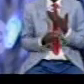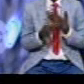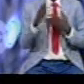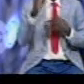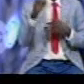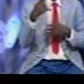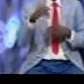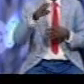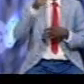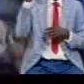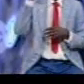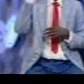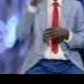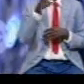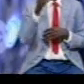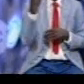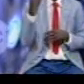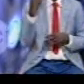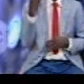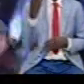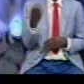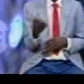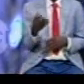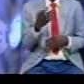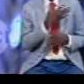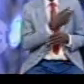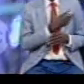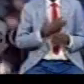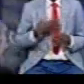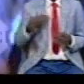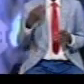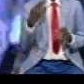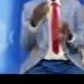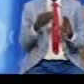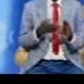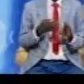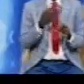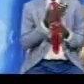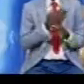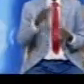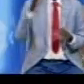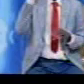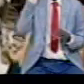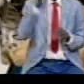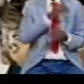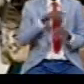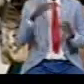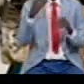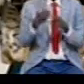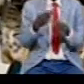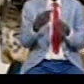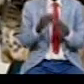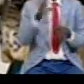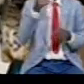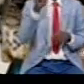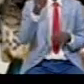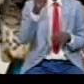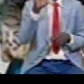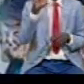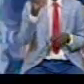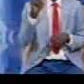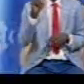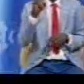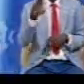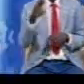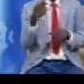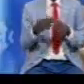God, I participated, attended all through, our Father and the Lord prayed and mentioned the cancer, mentioned everything. And I believe at the end of the